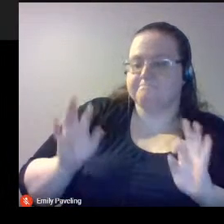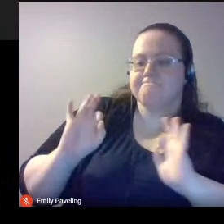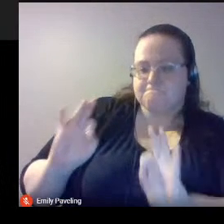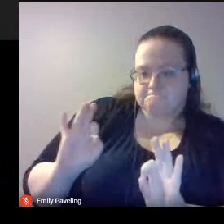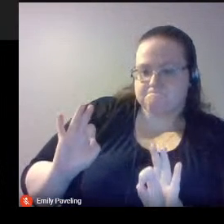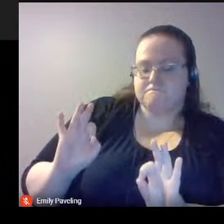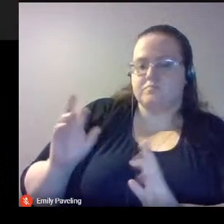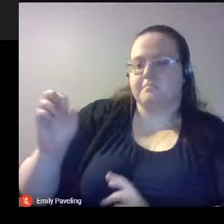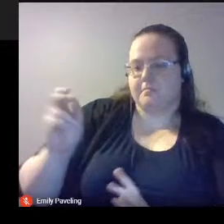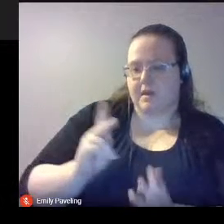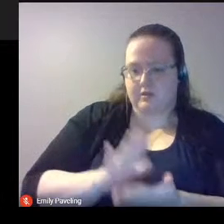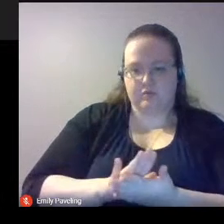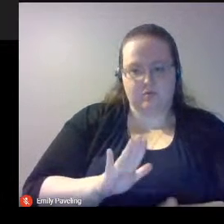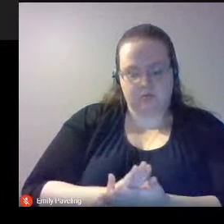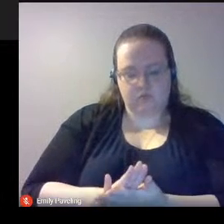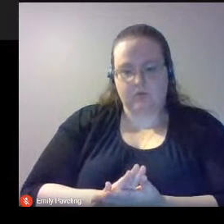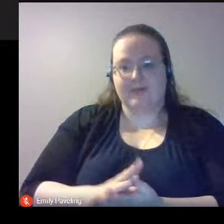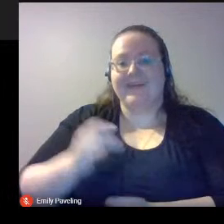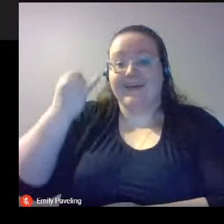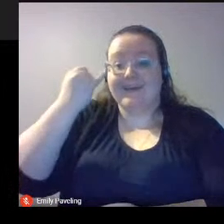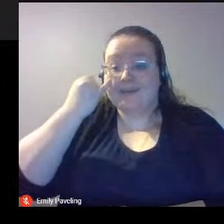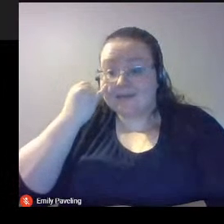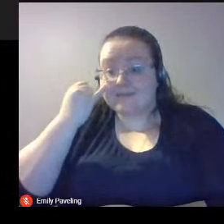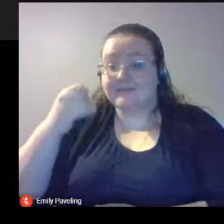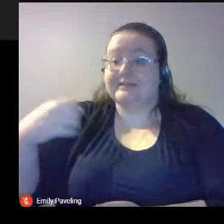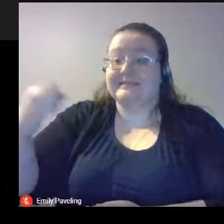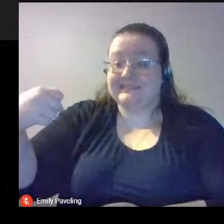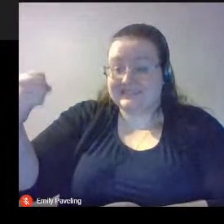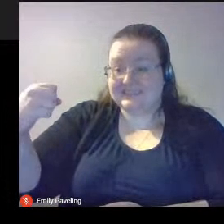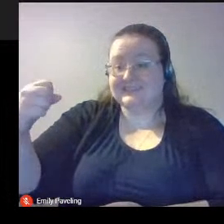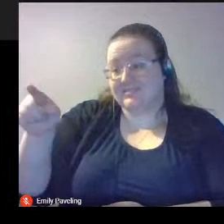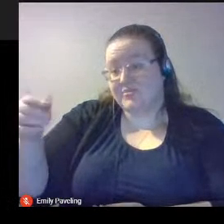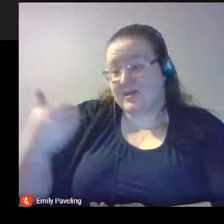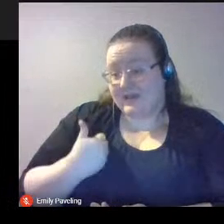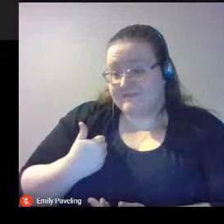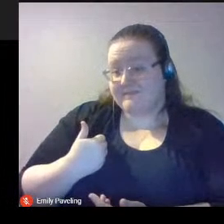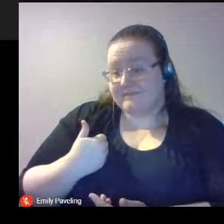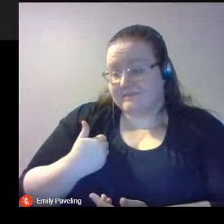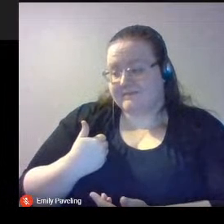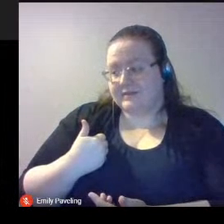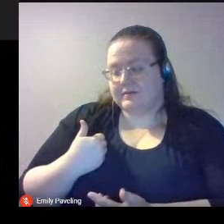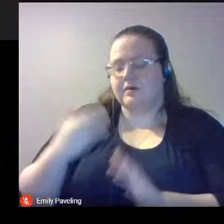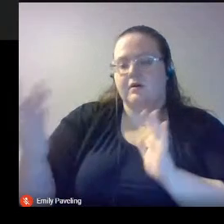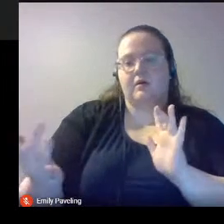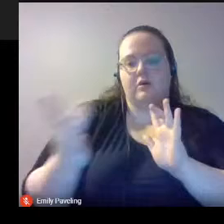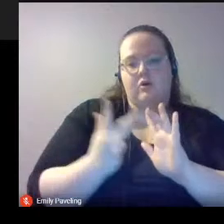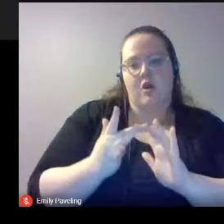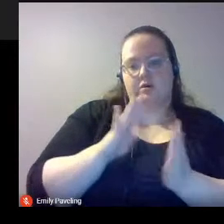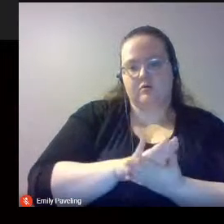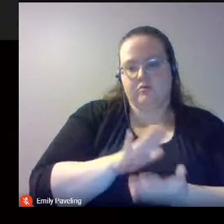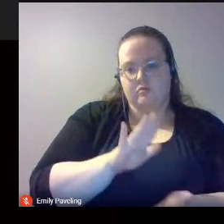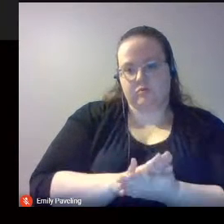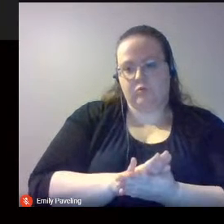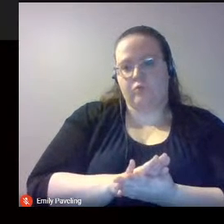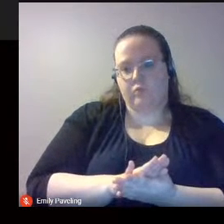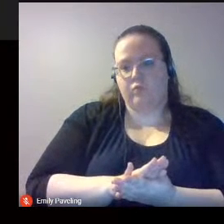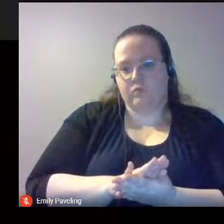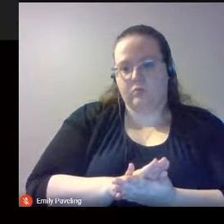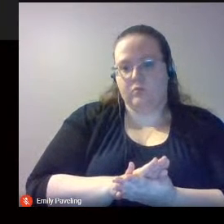COVID-19, as Dr. Meghani mentioned, Halton Region Public Health will notify the individual and also notify the